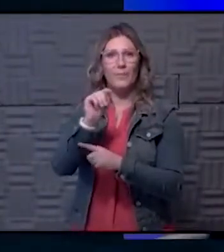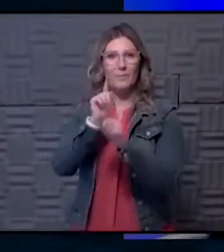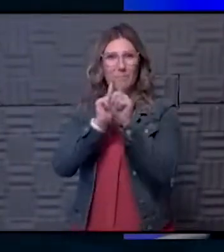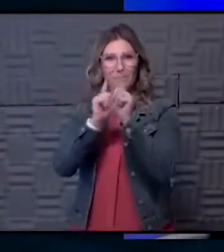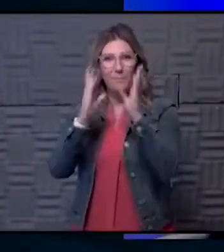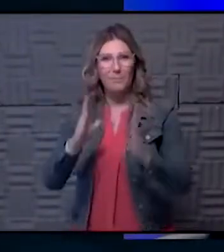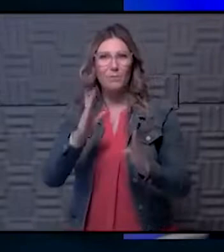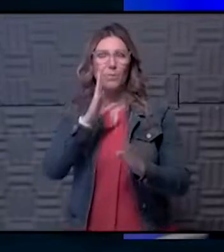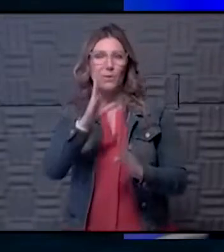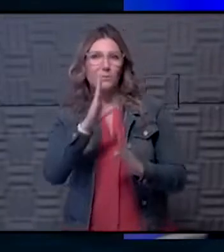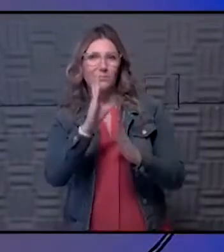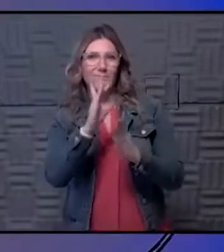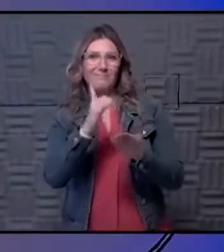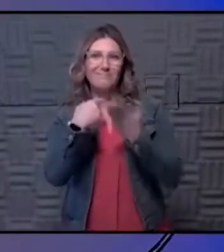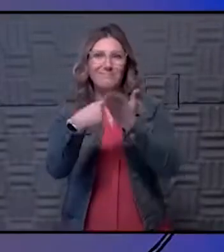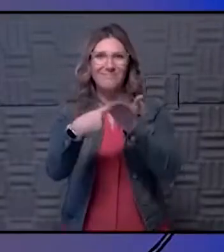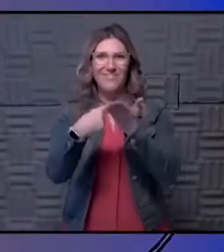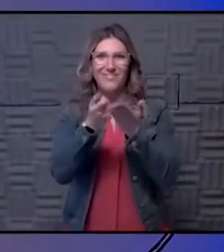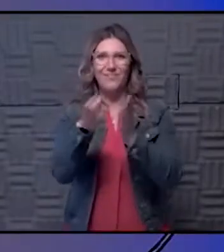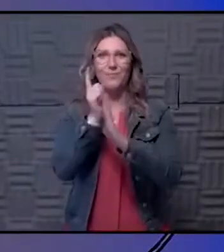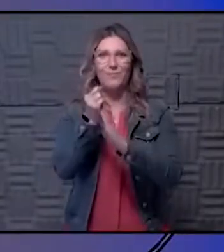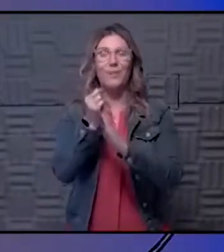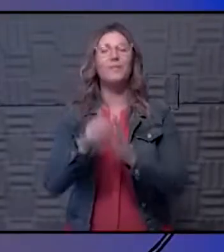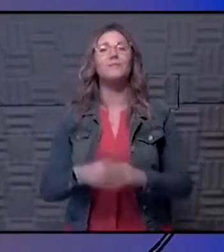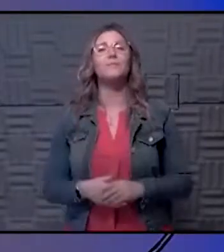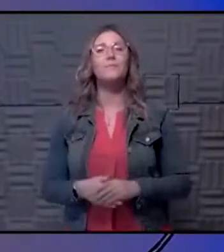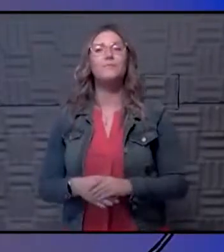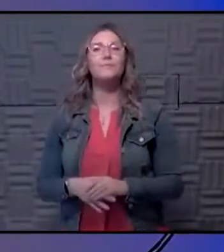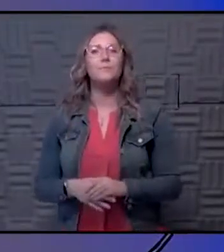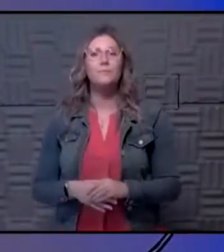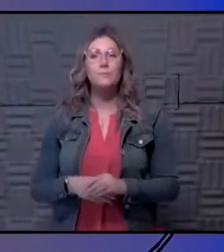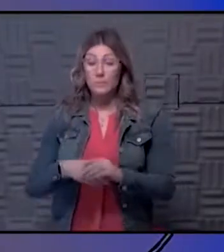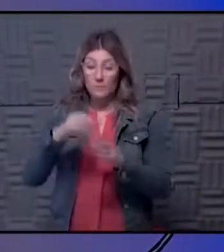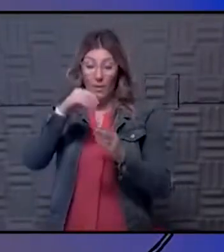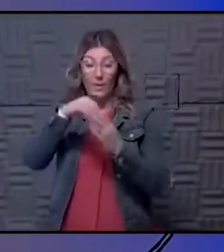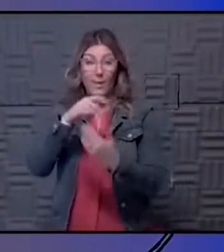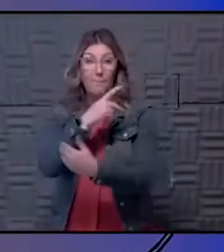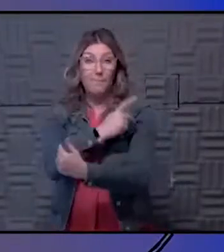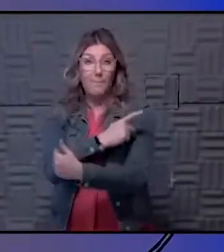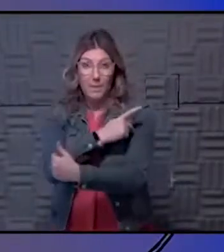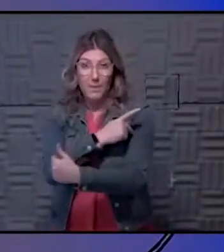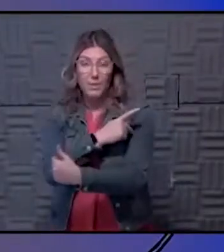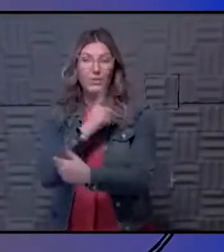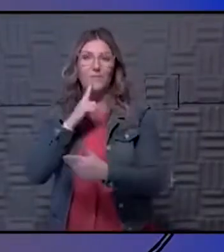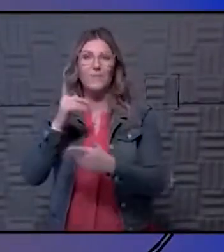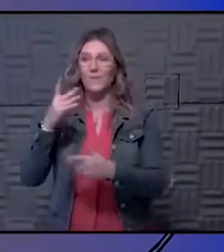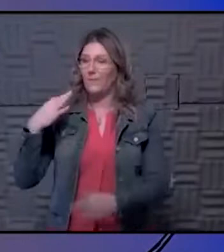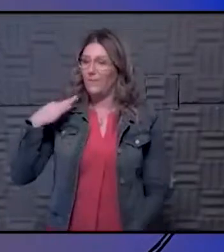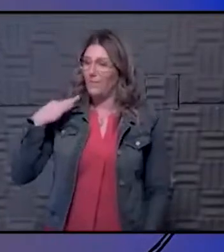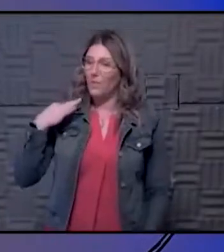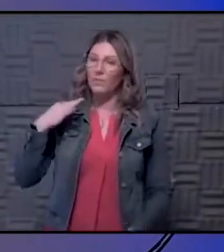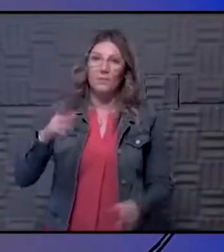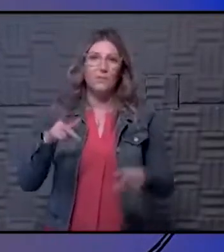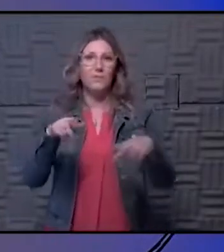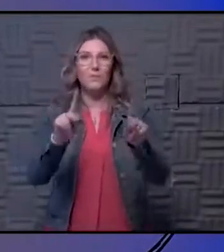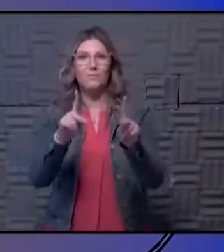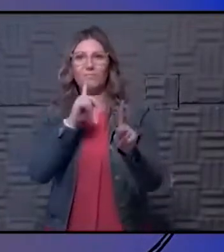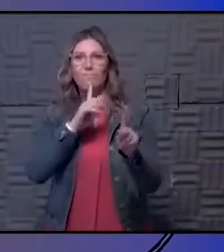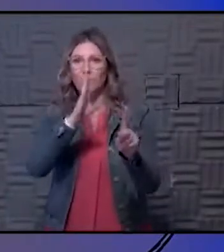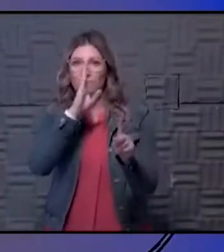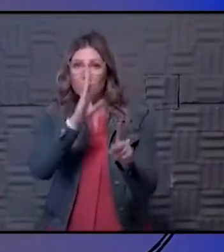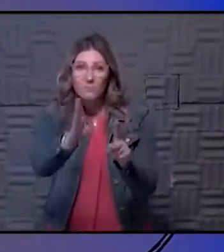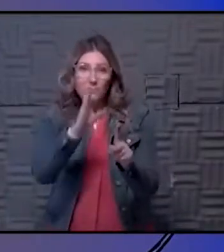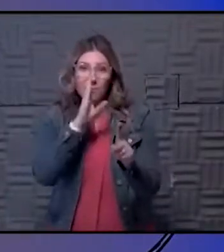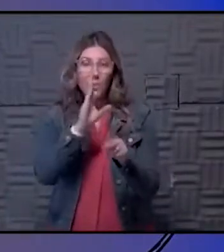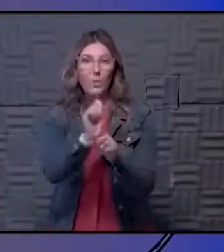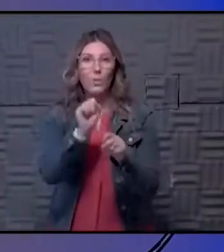in a few minutes. But many of the inpatient volunteer opportunities were directly working